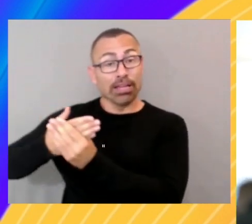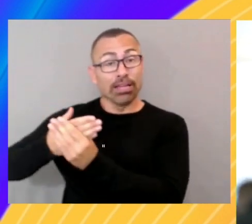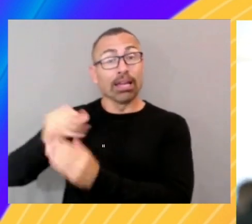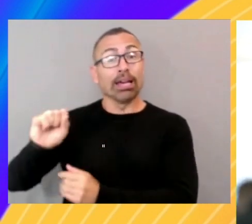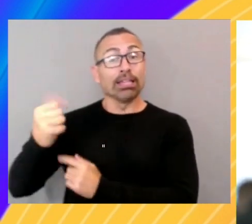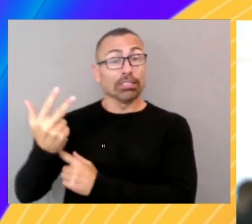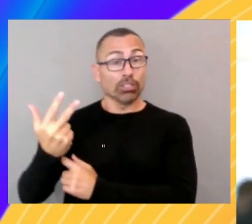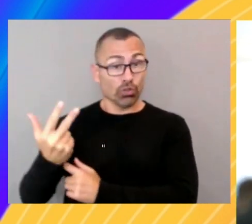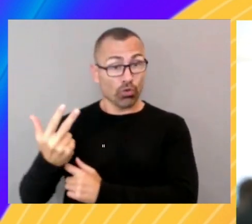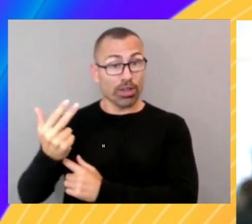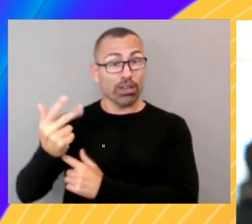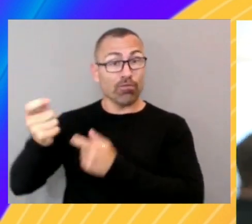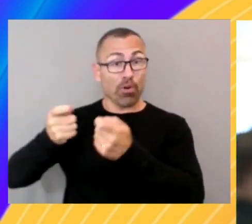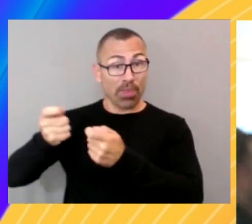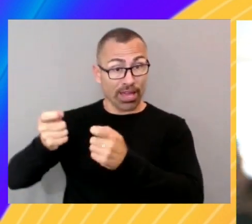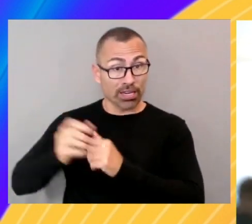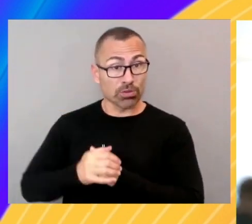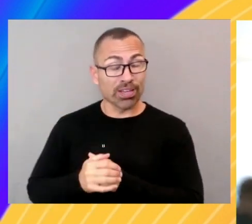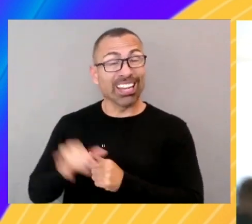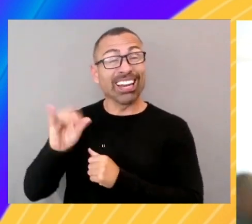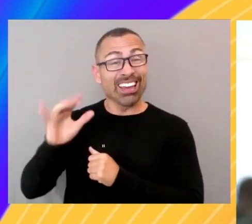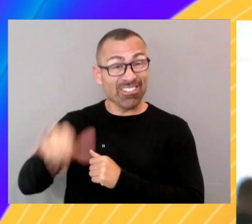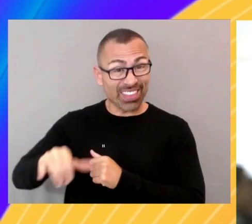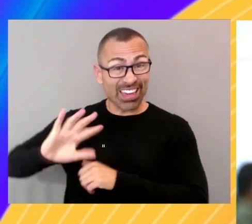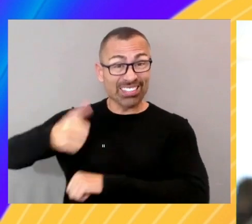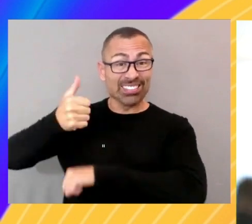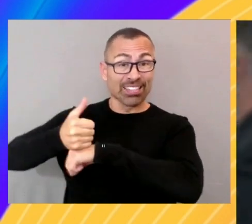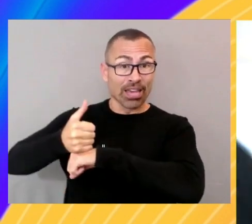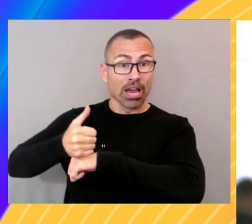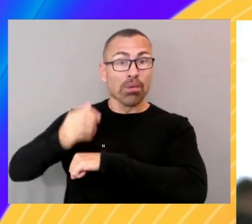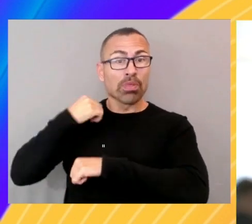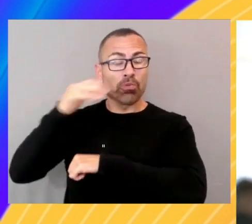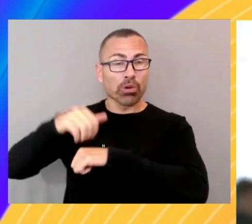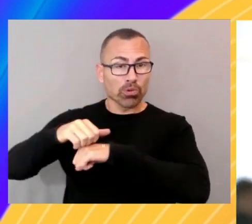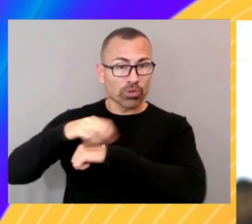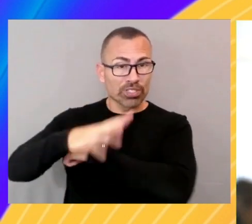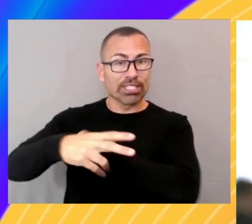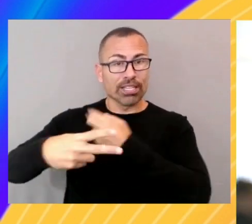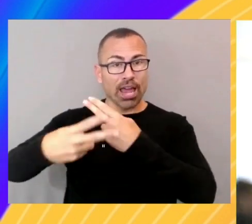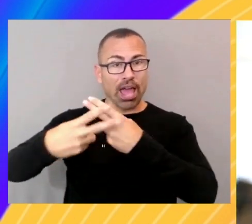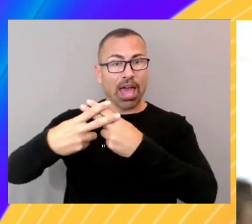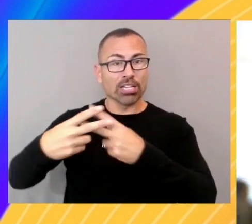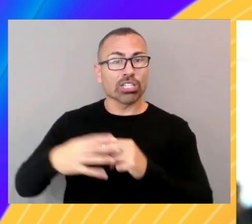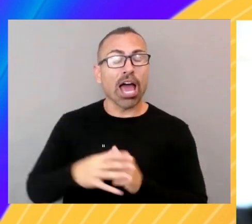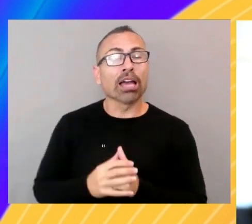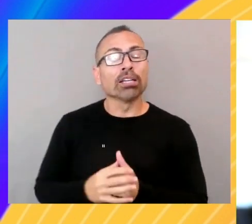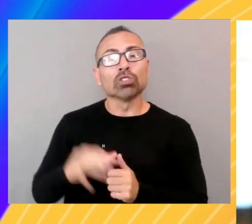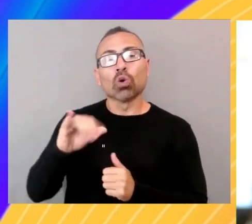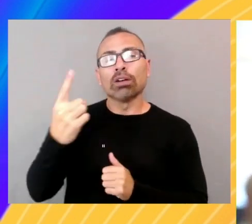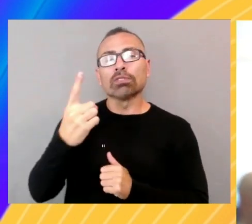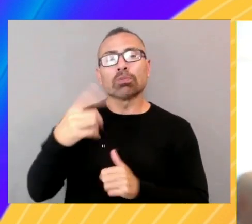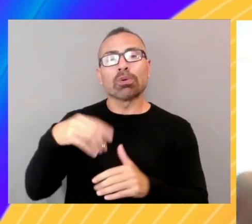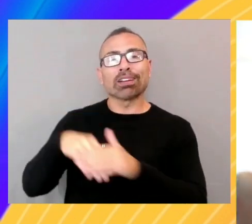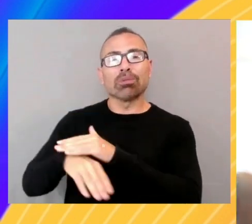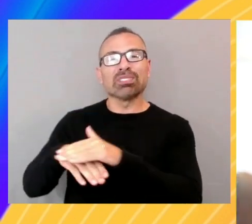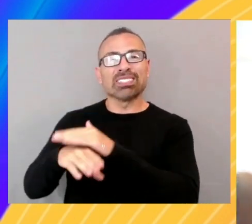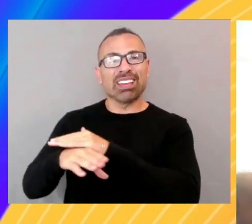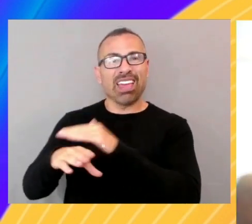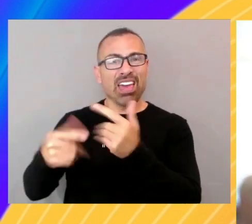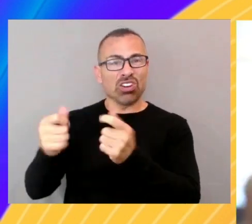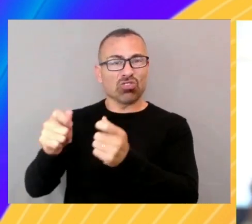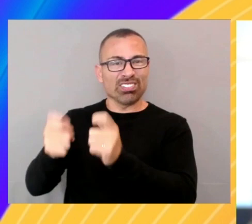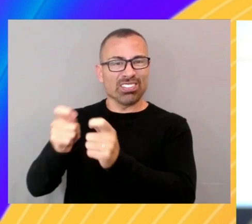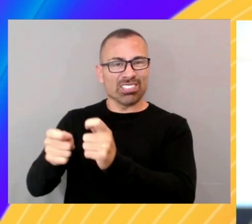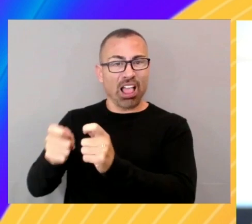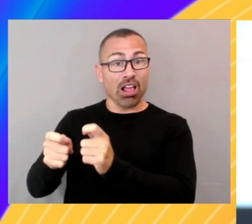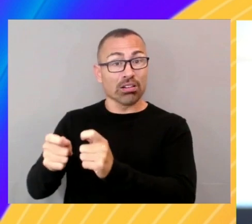capability is enabled, we would also send a hash file. So if somebody comes in and tampers with the log in your S3 bucket, you can